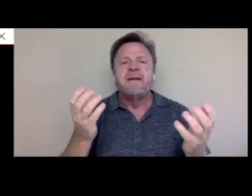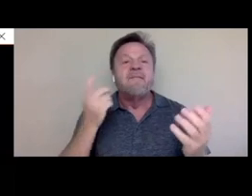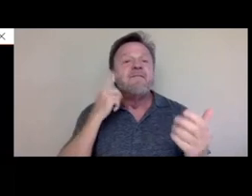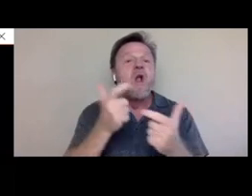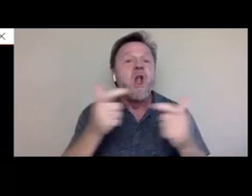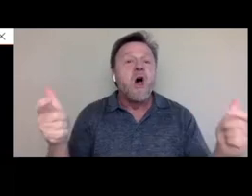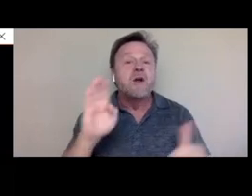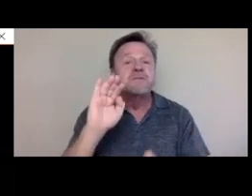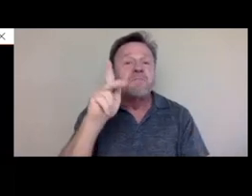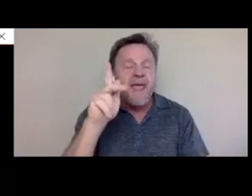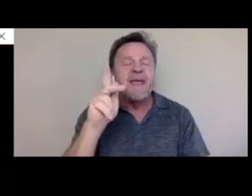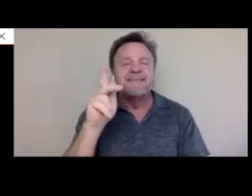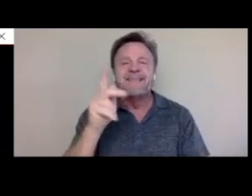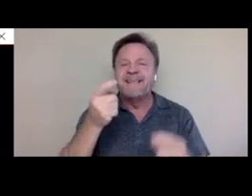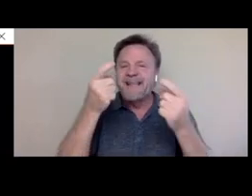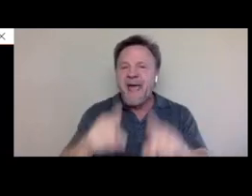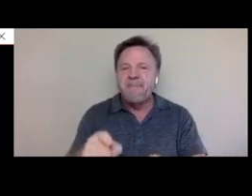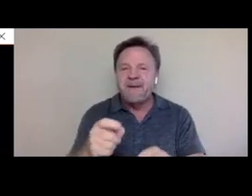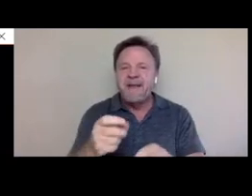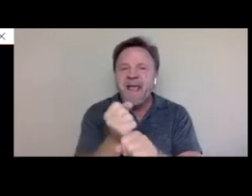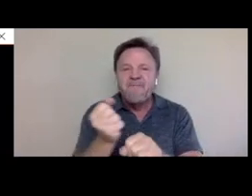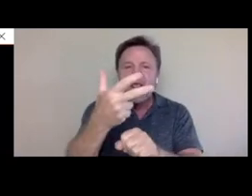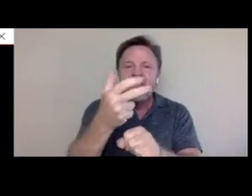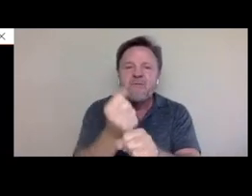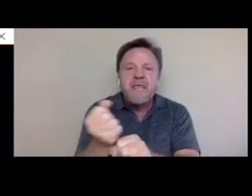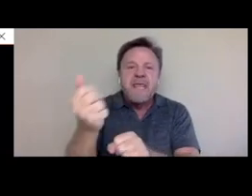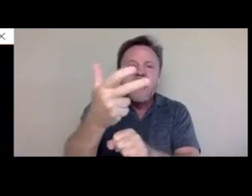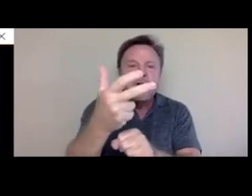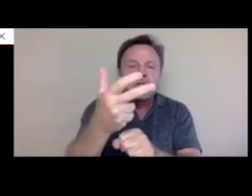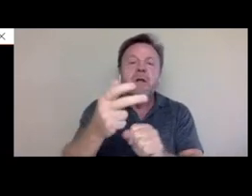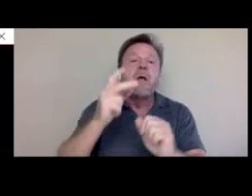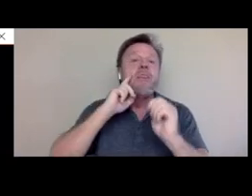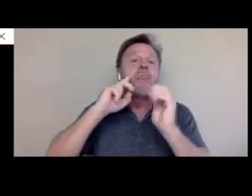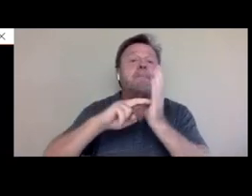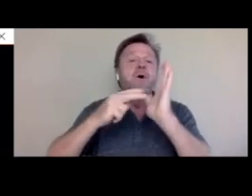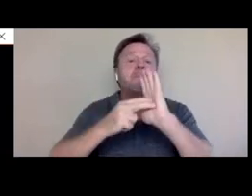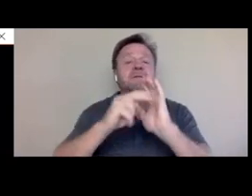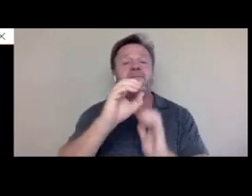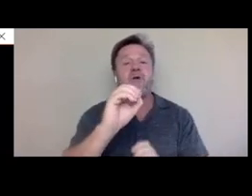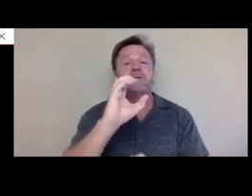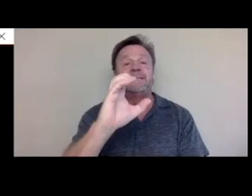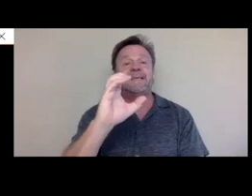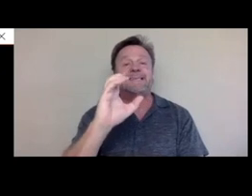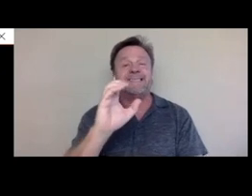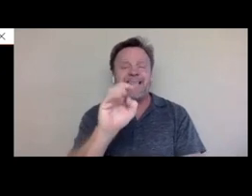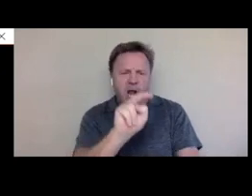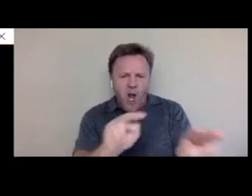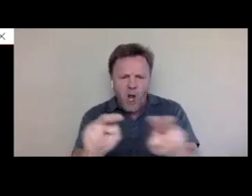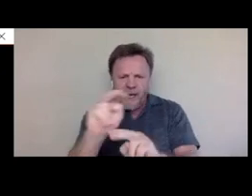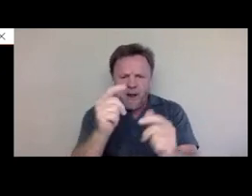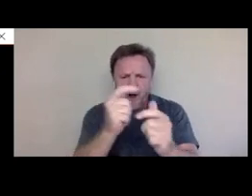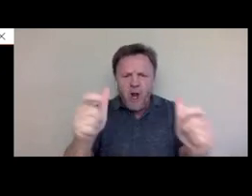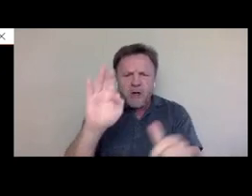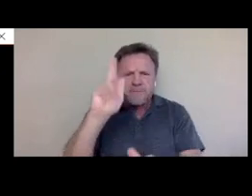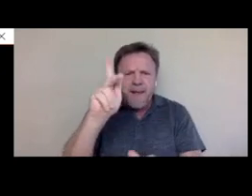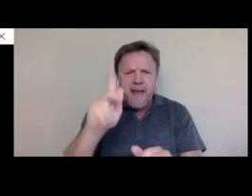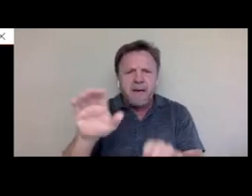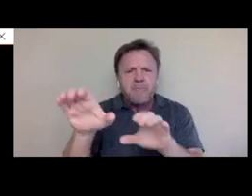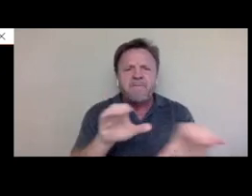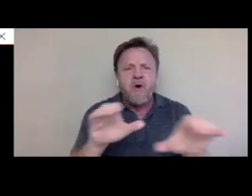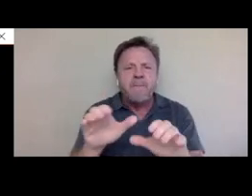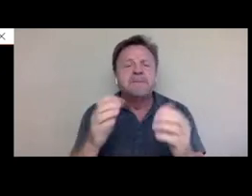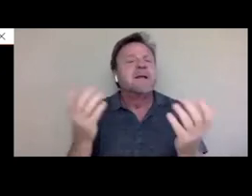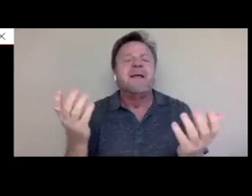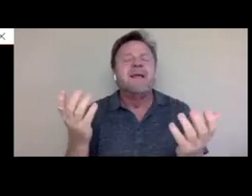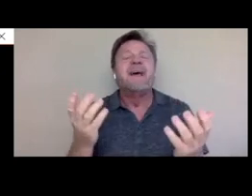it typically is happening every 3 years. The purpose of OCC looking at large banks' performance is to